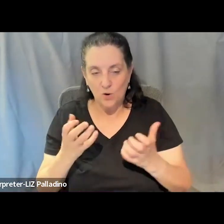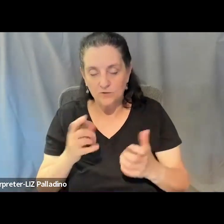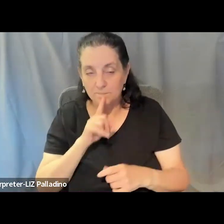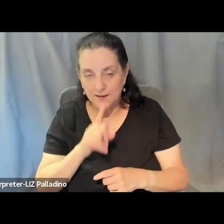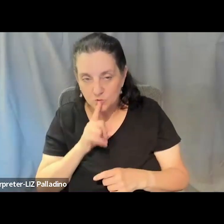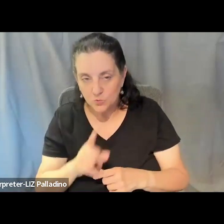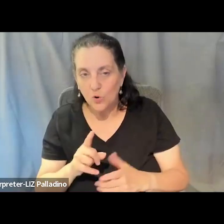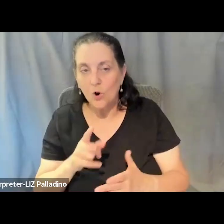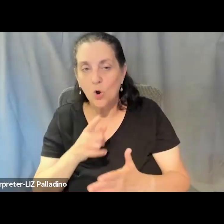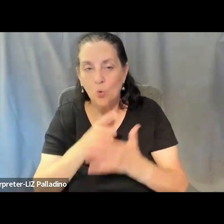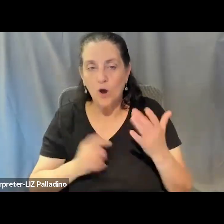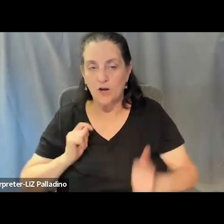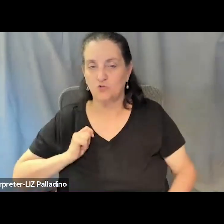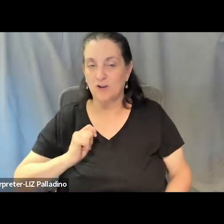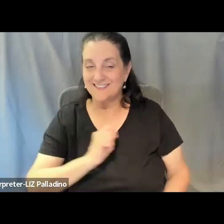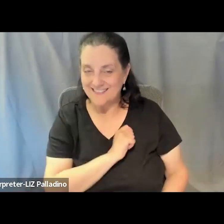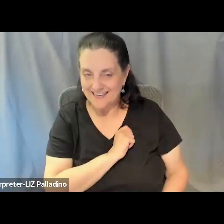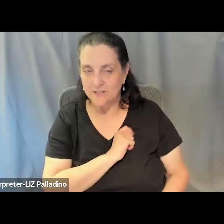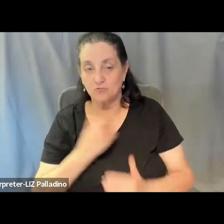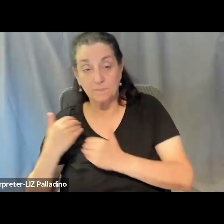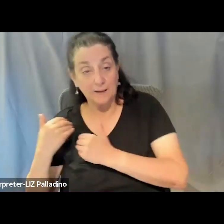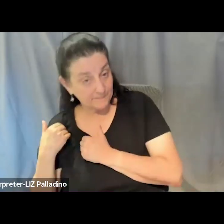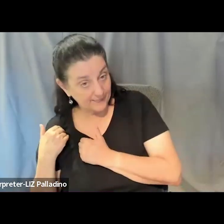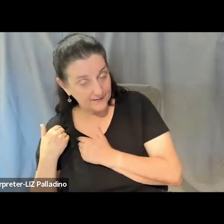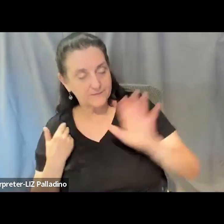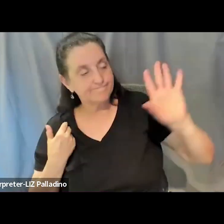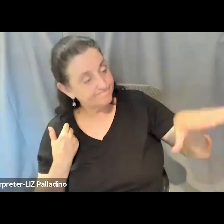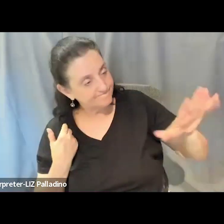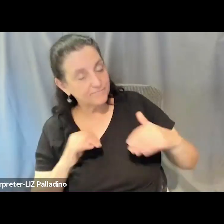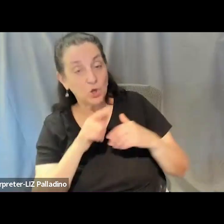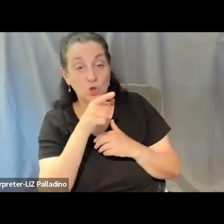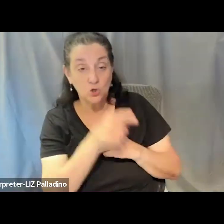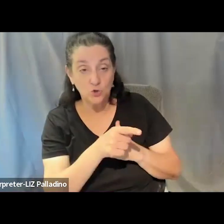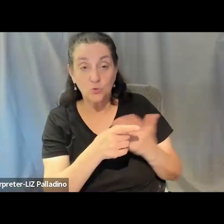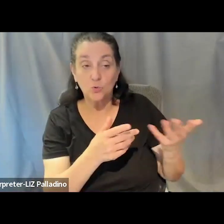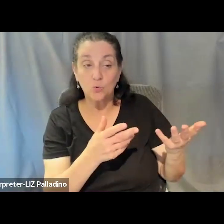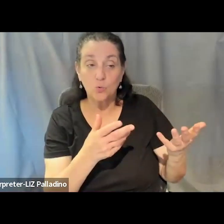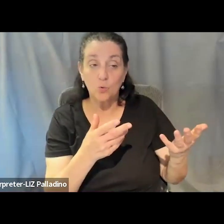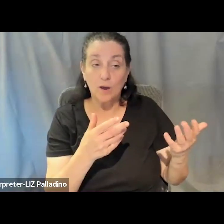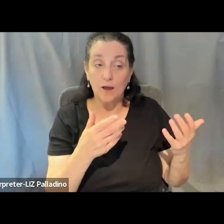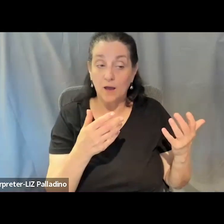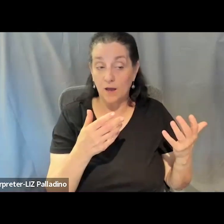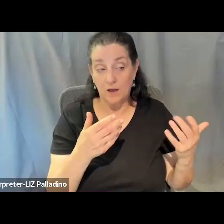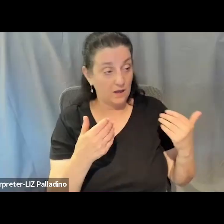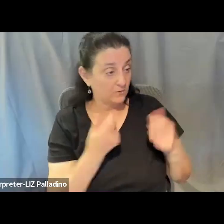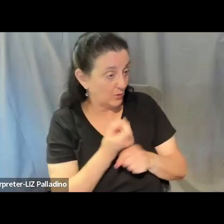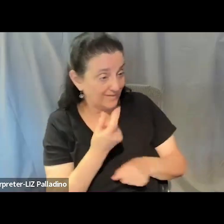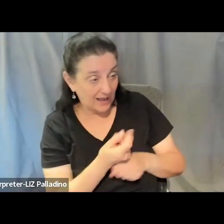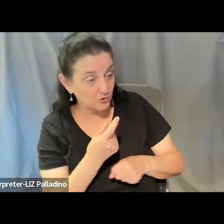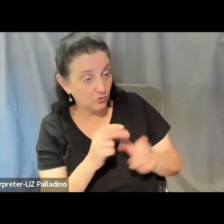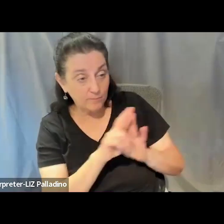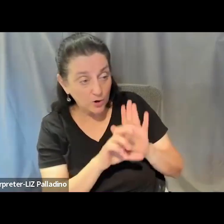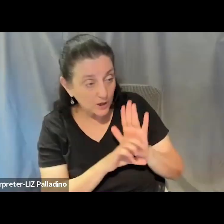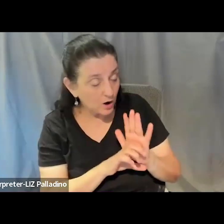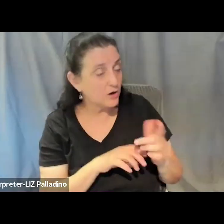to be a trustee and maybe ask them, how are we, if you have an annual report card or you do it in a one-on-one or